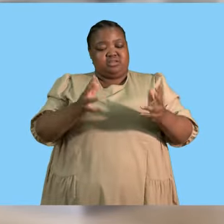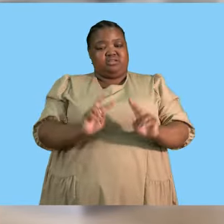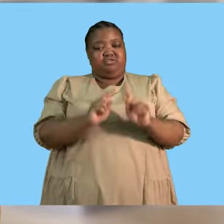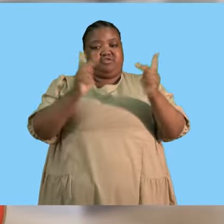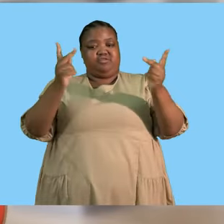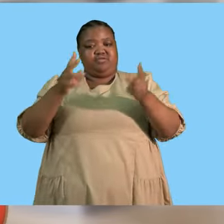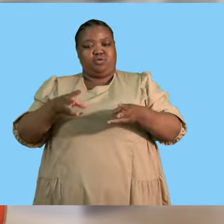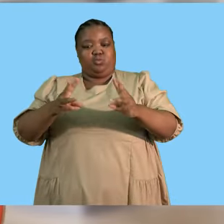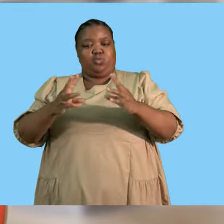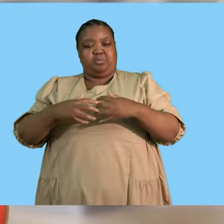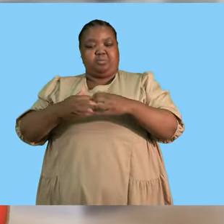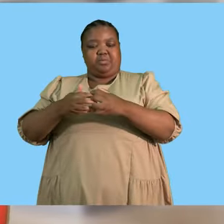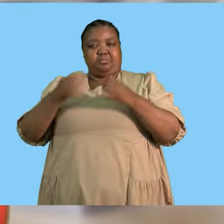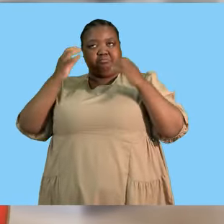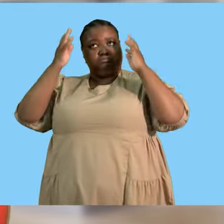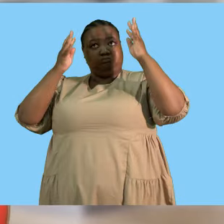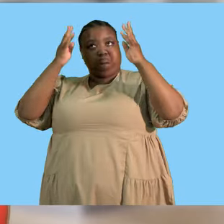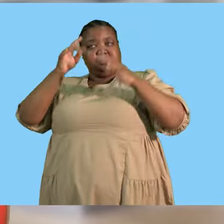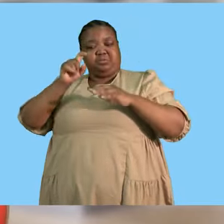to solve certain problems.